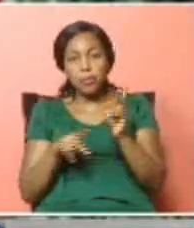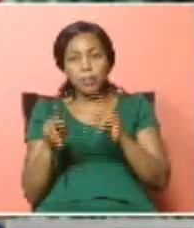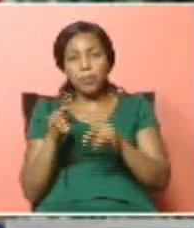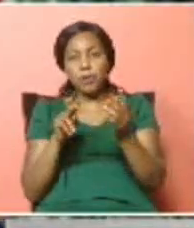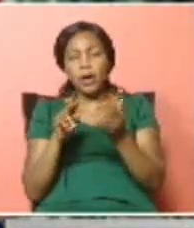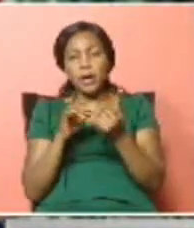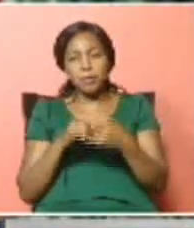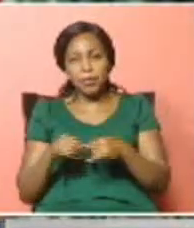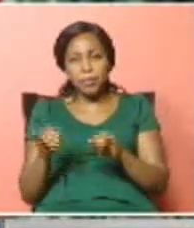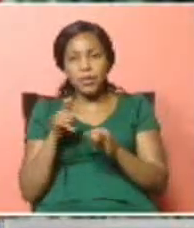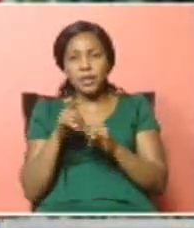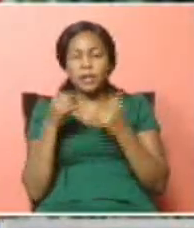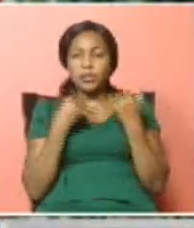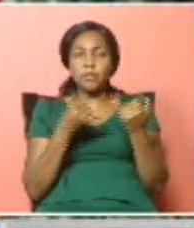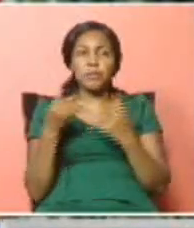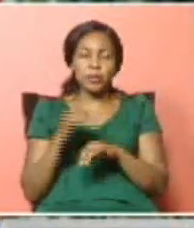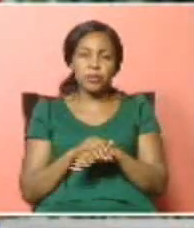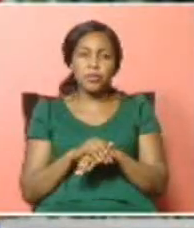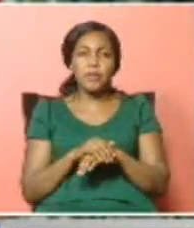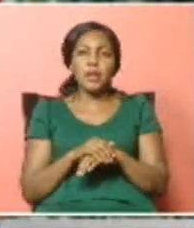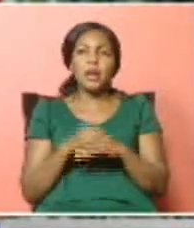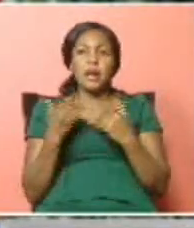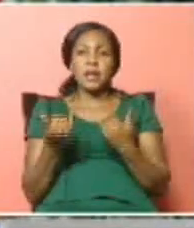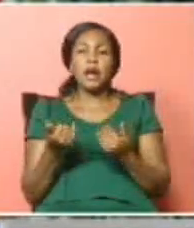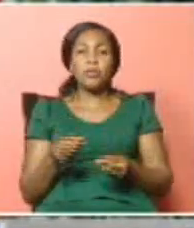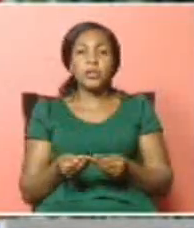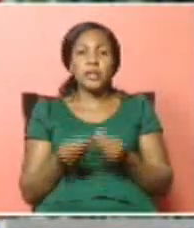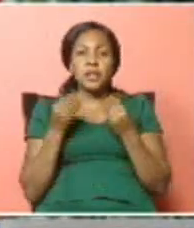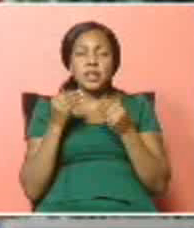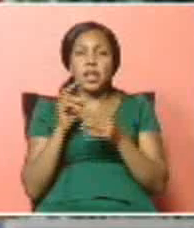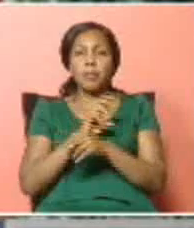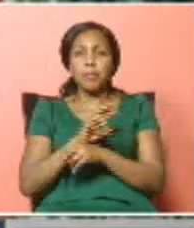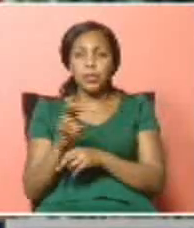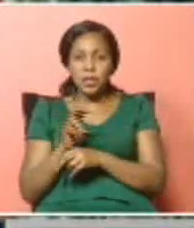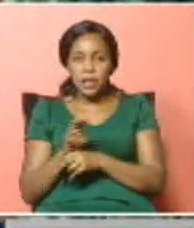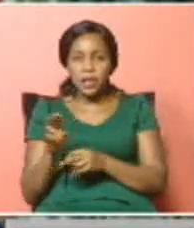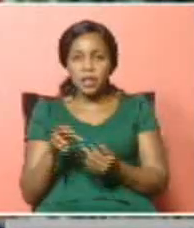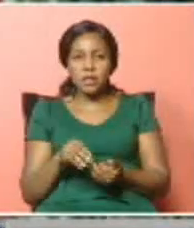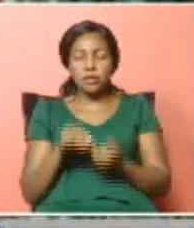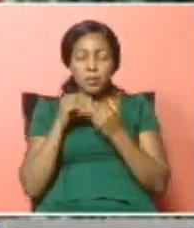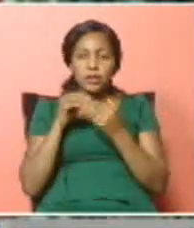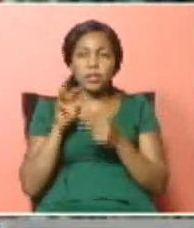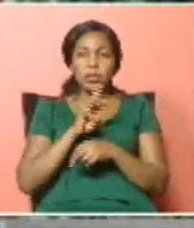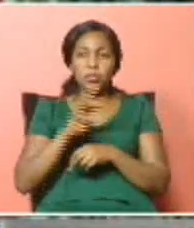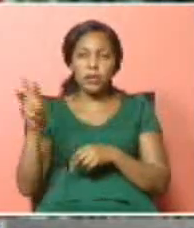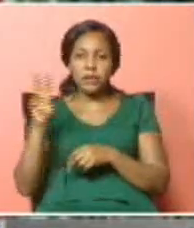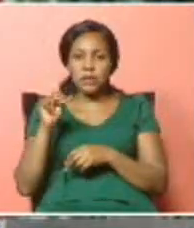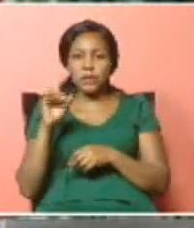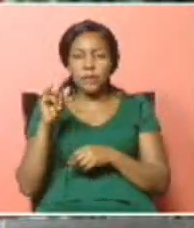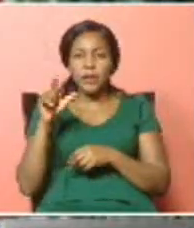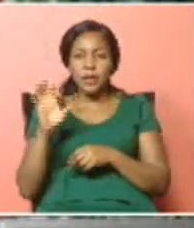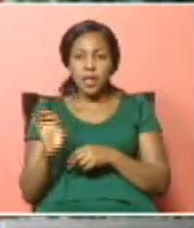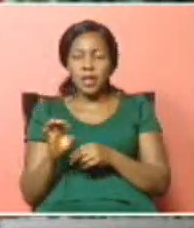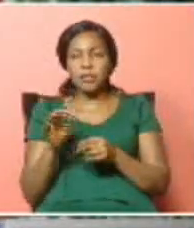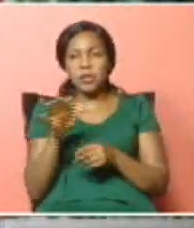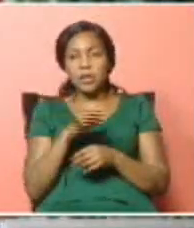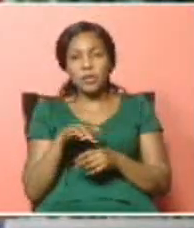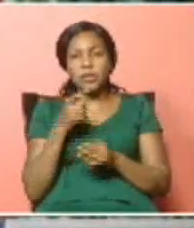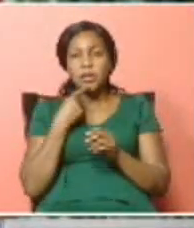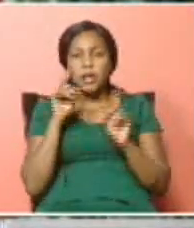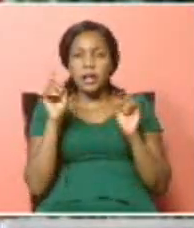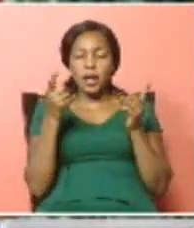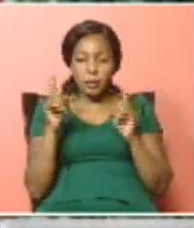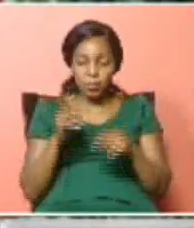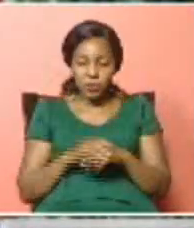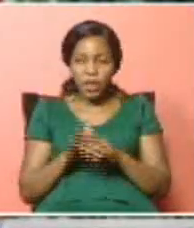did the monitoring in four regions, that is West Nile, Teso region, Karamoja, and